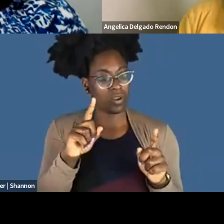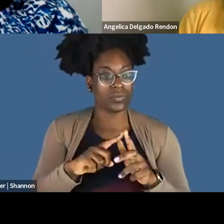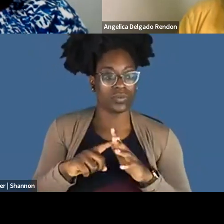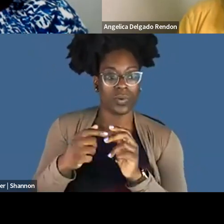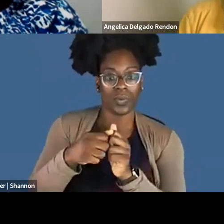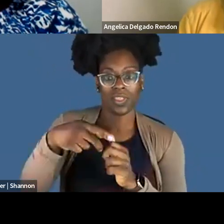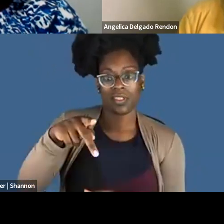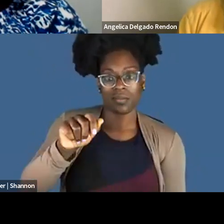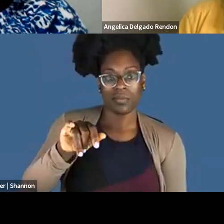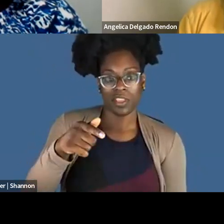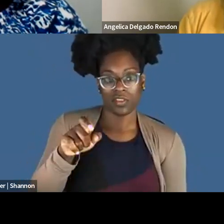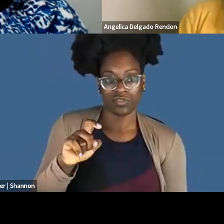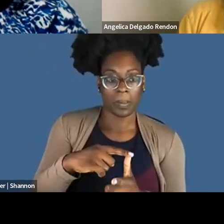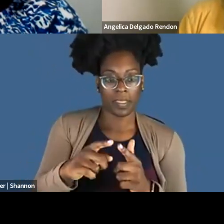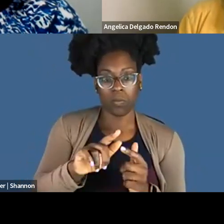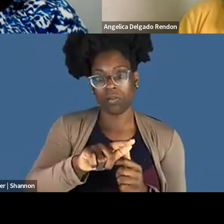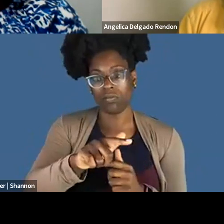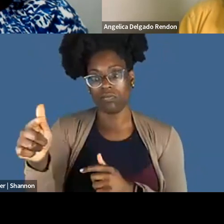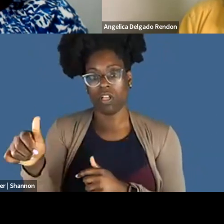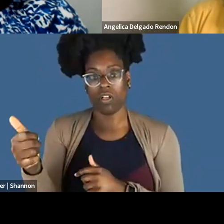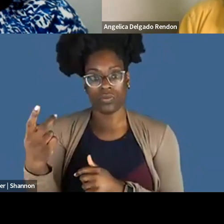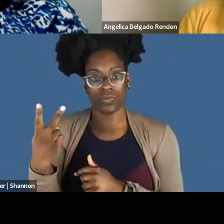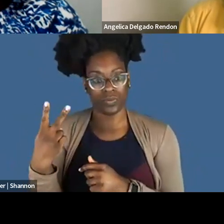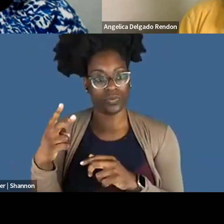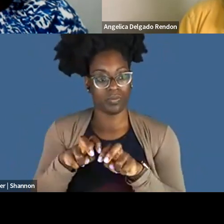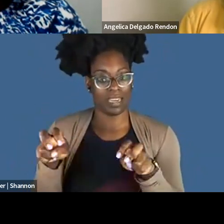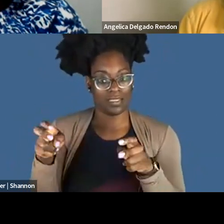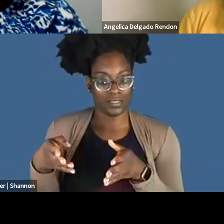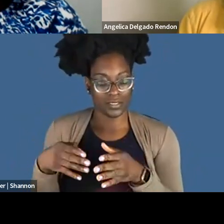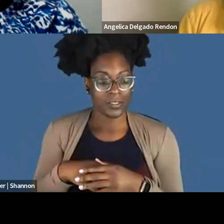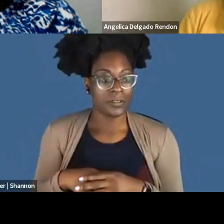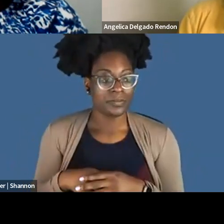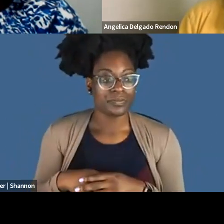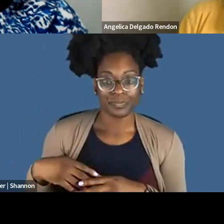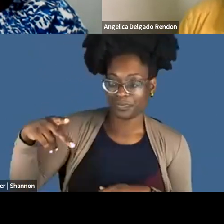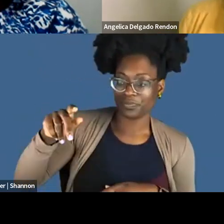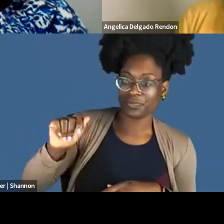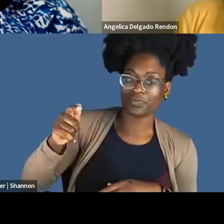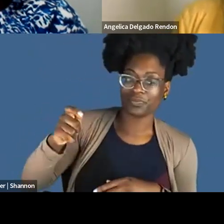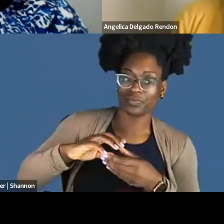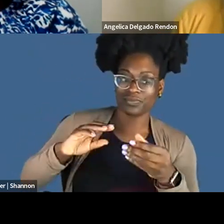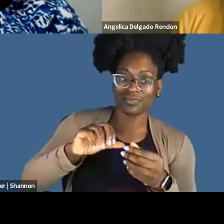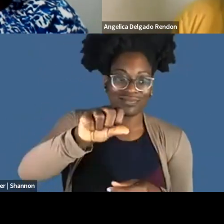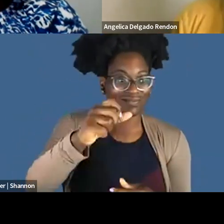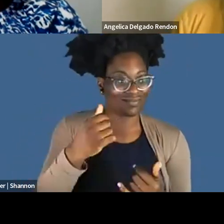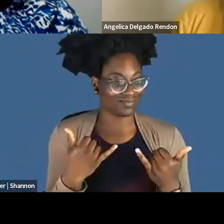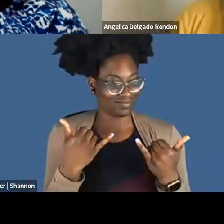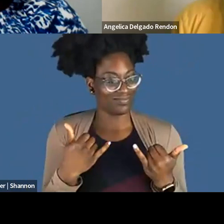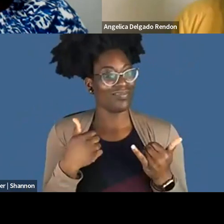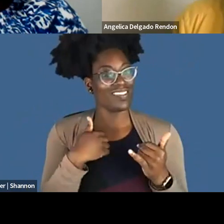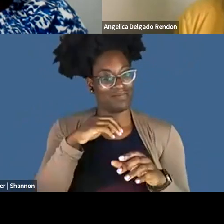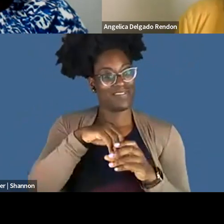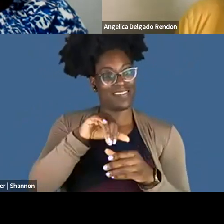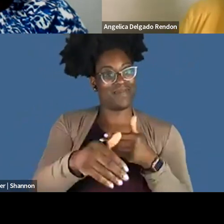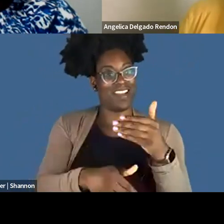certainly. So I'm actually actively in the process of doing participatory budgeting